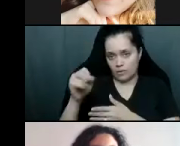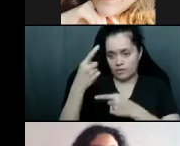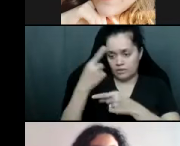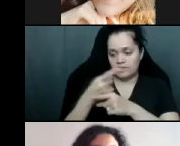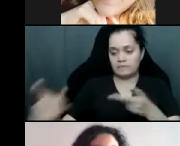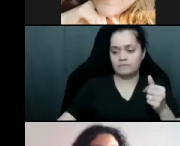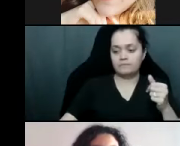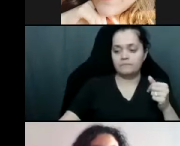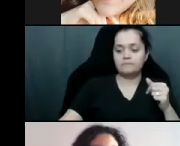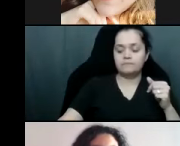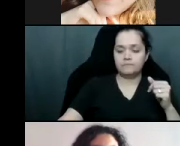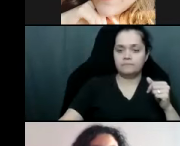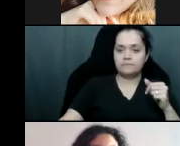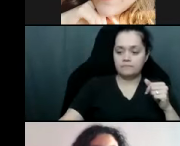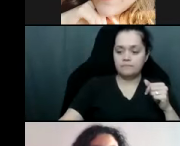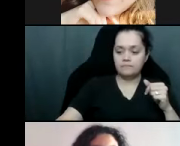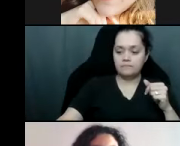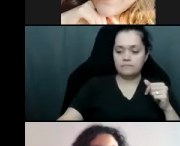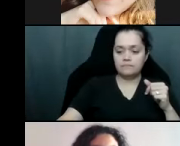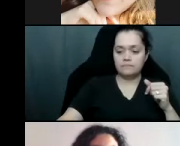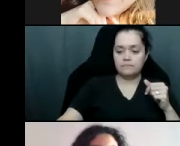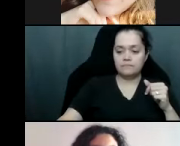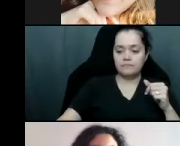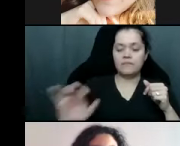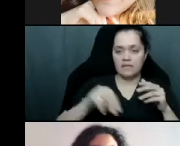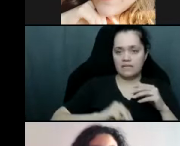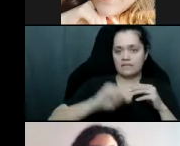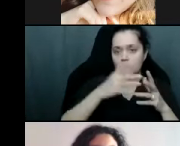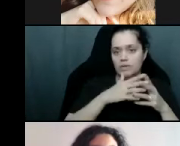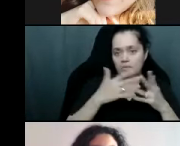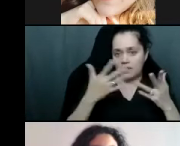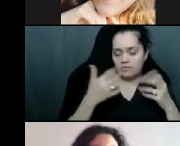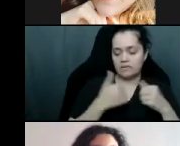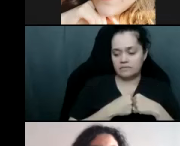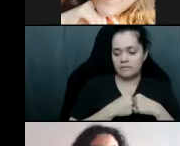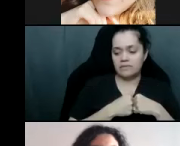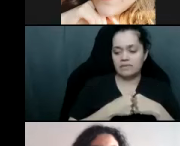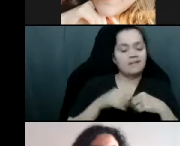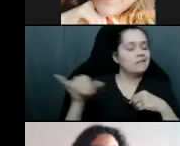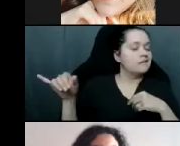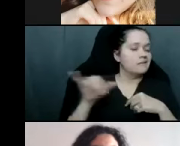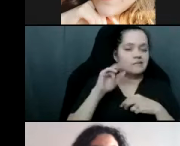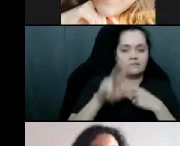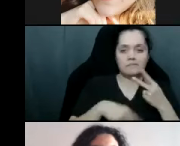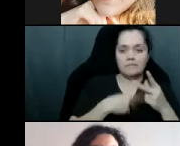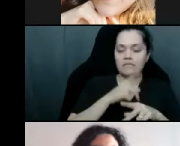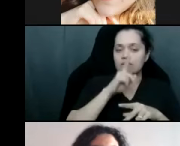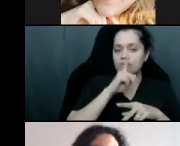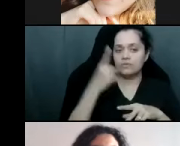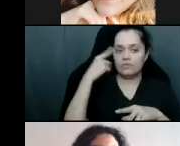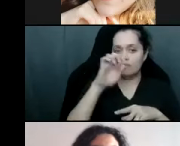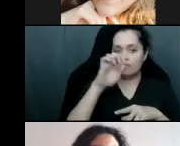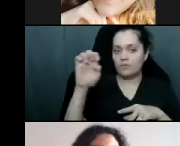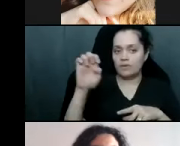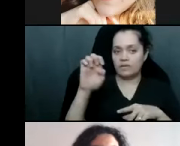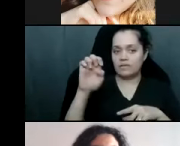United States, and then plus politically in North America. The same sort of thing is true for Easter